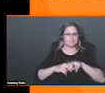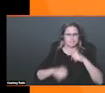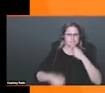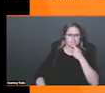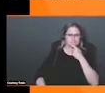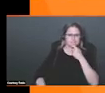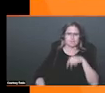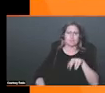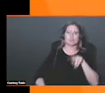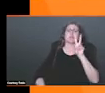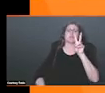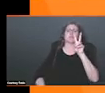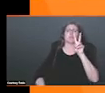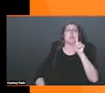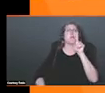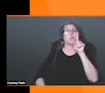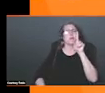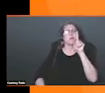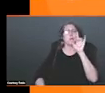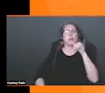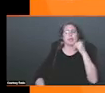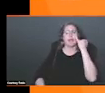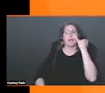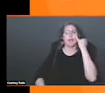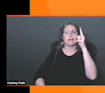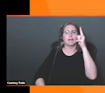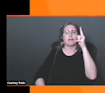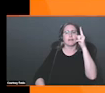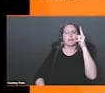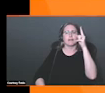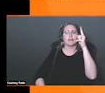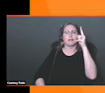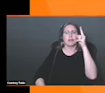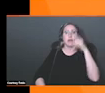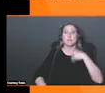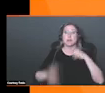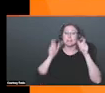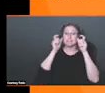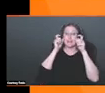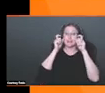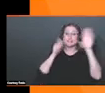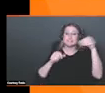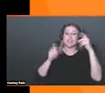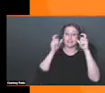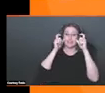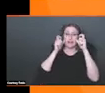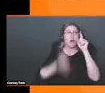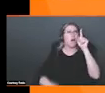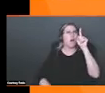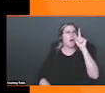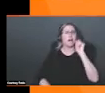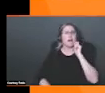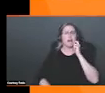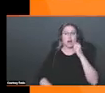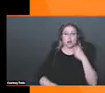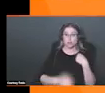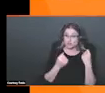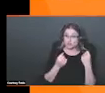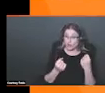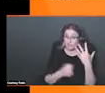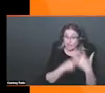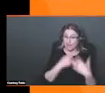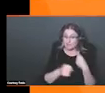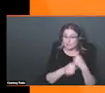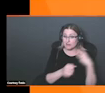and I thought, wow, what's that? And it was a holder for my sunglasses. Cool. I've been driving this car for